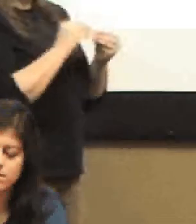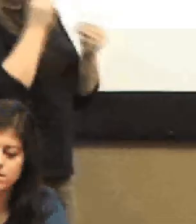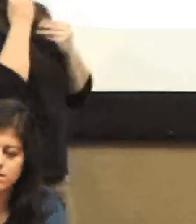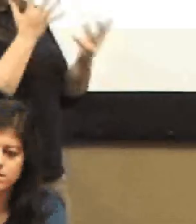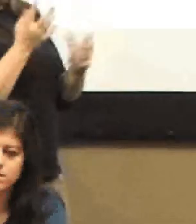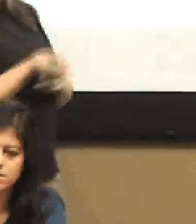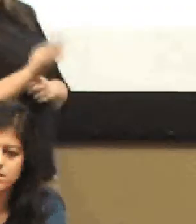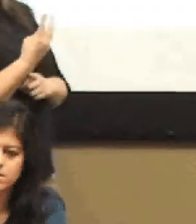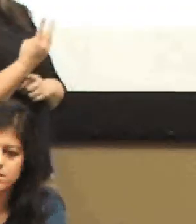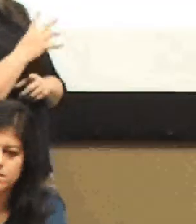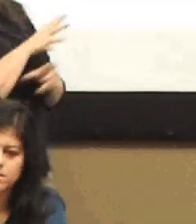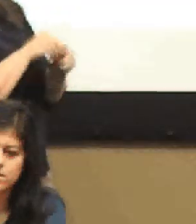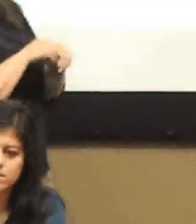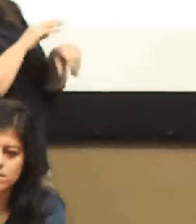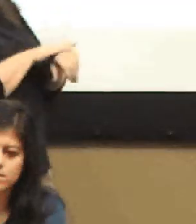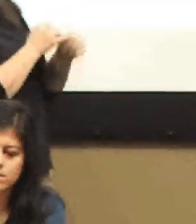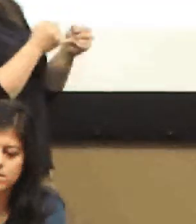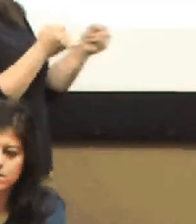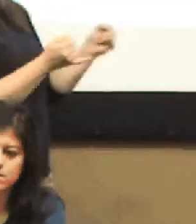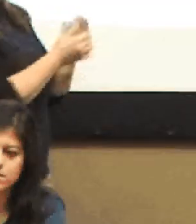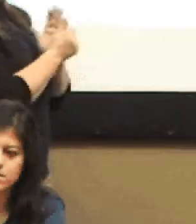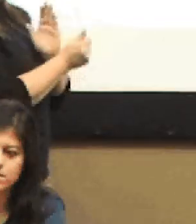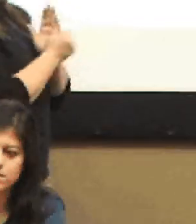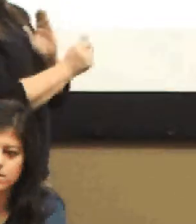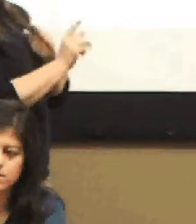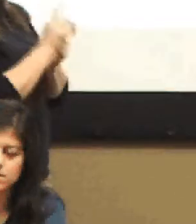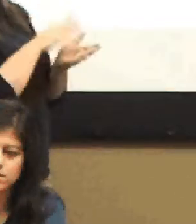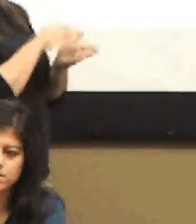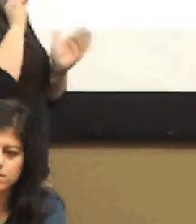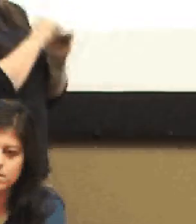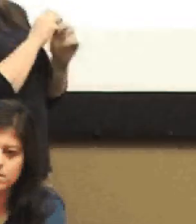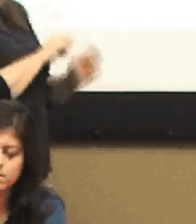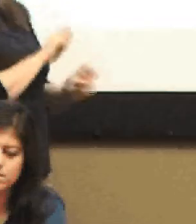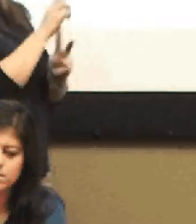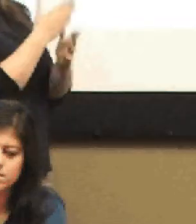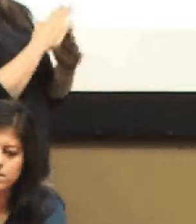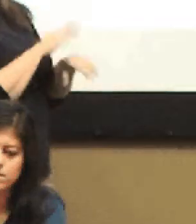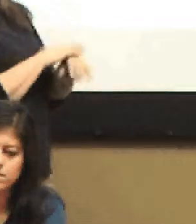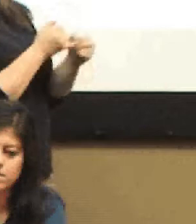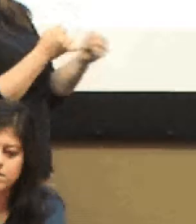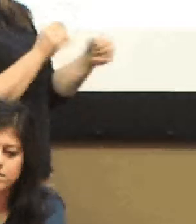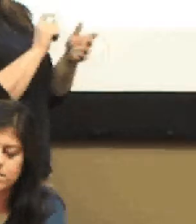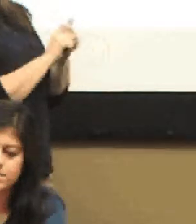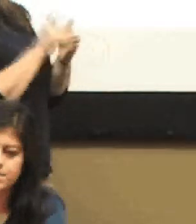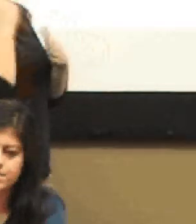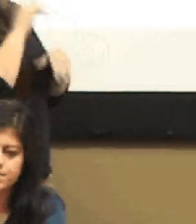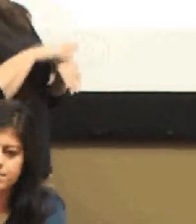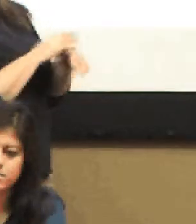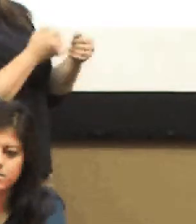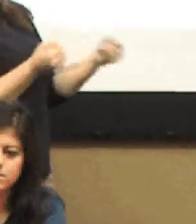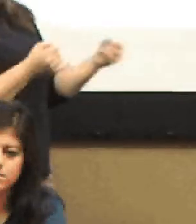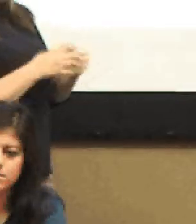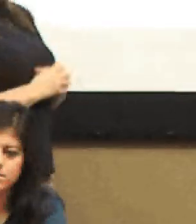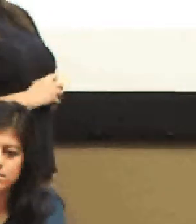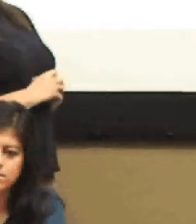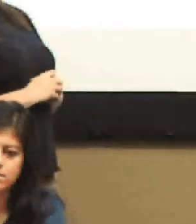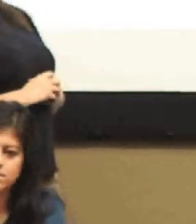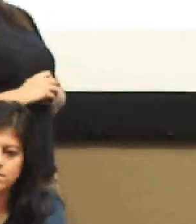incorporating online skills where you're learning to put things online, write for online.